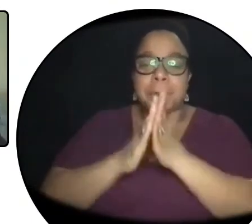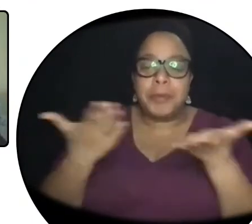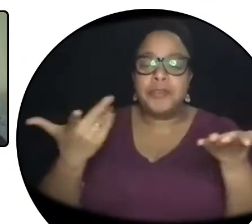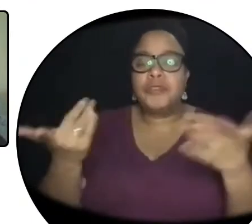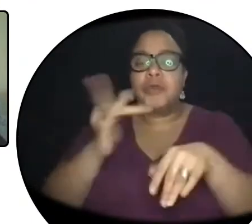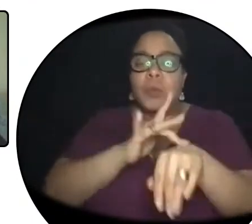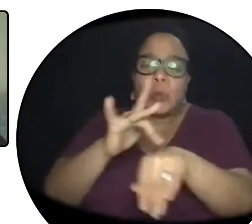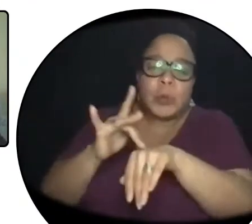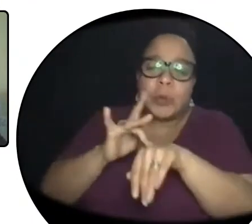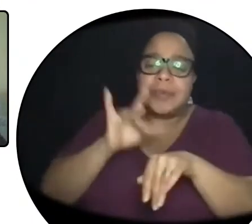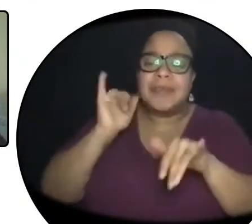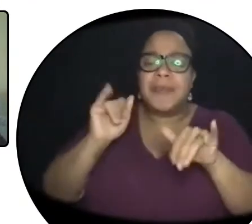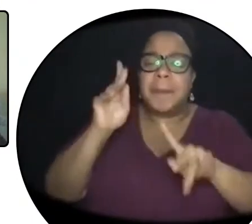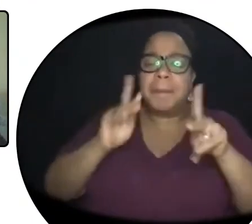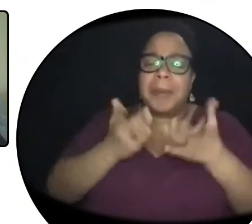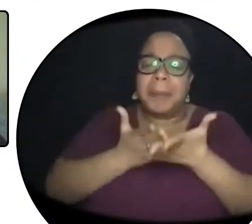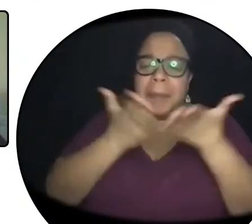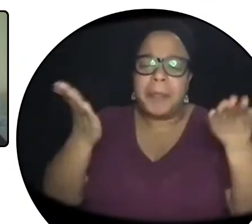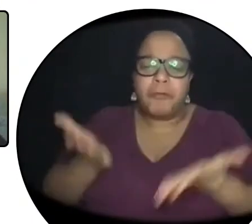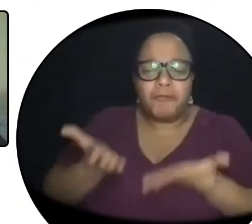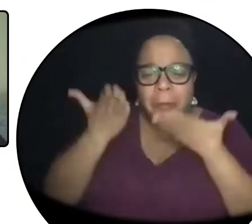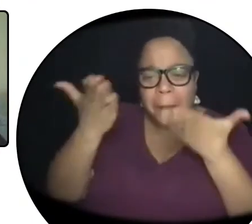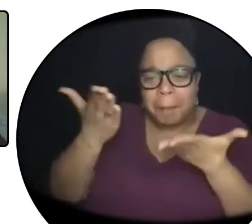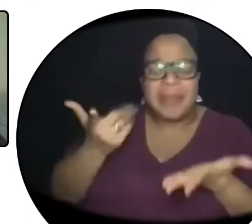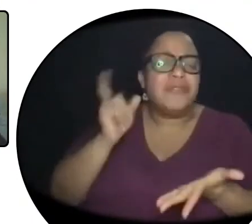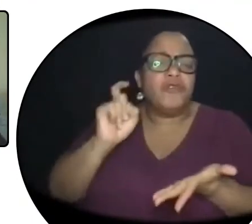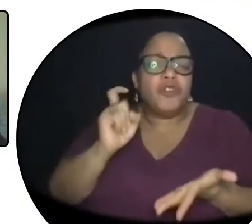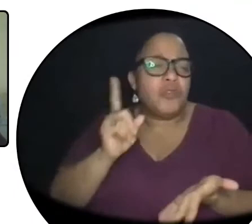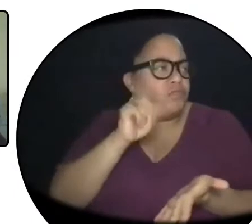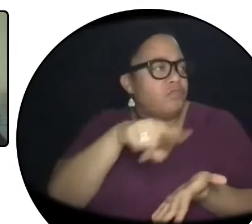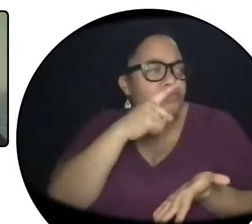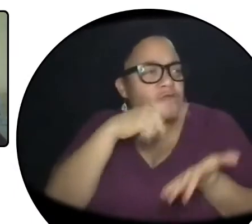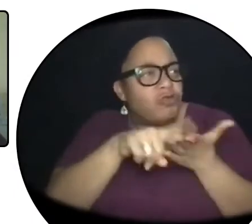journey to be